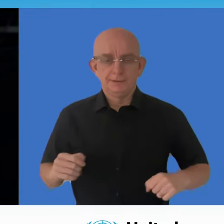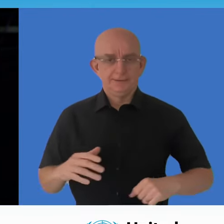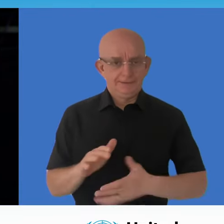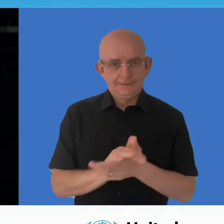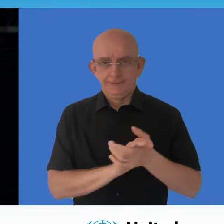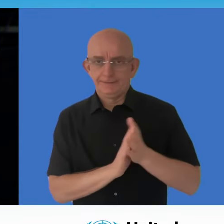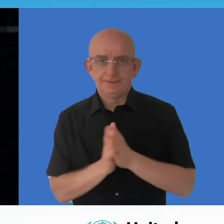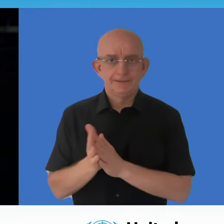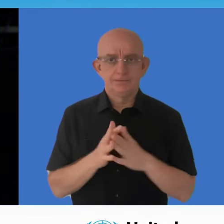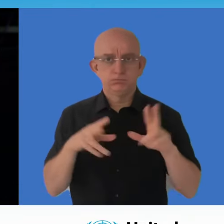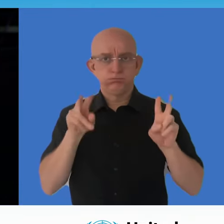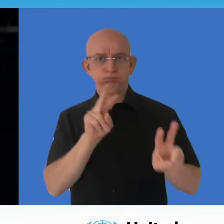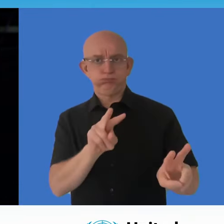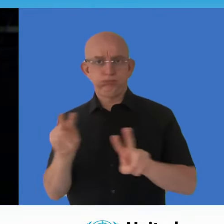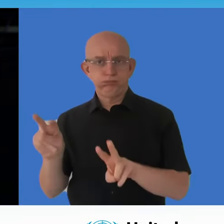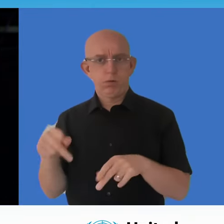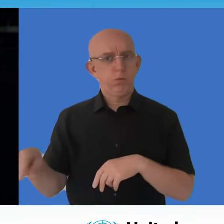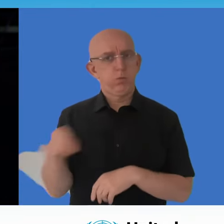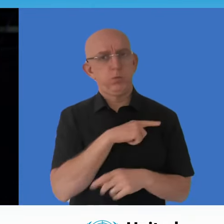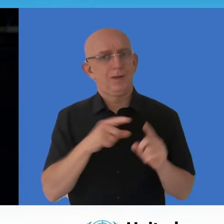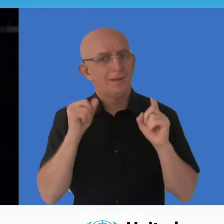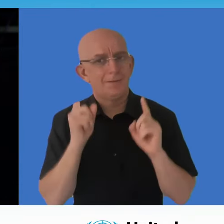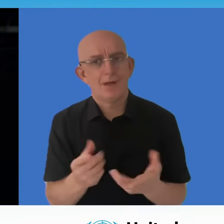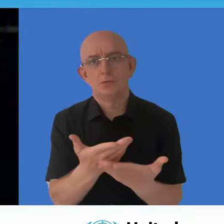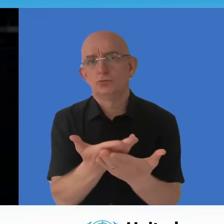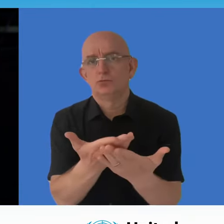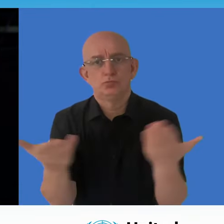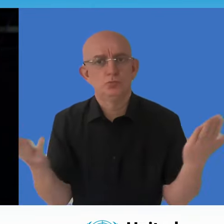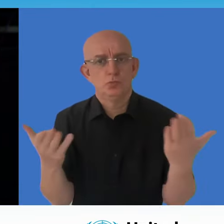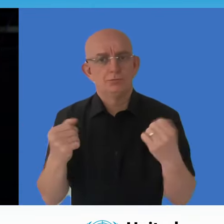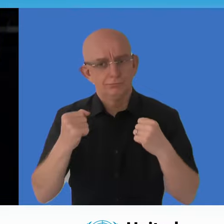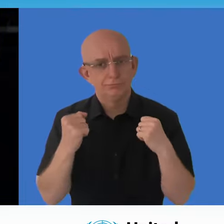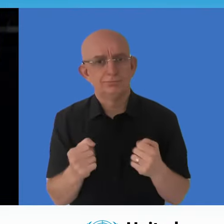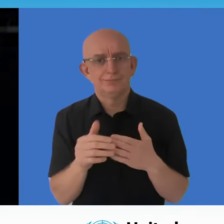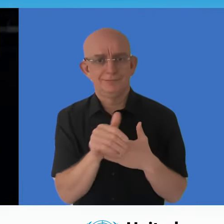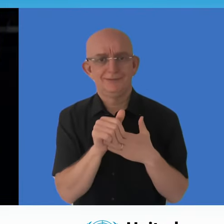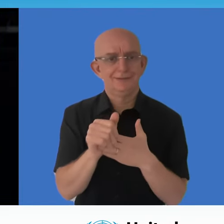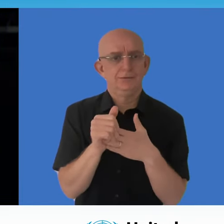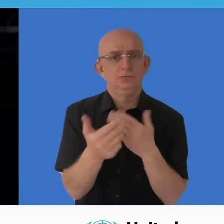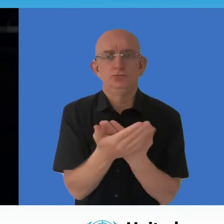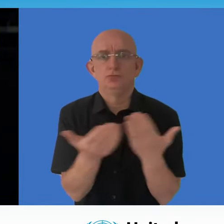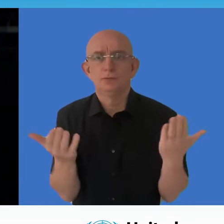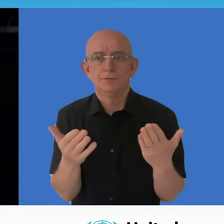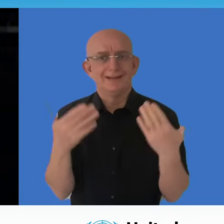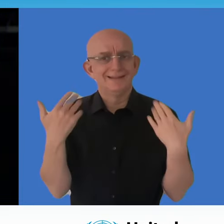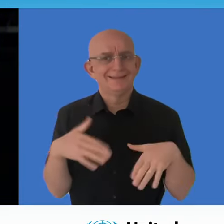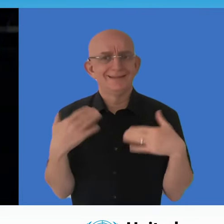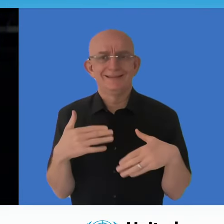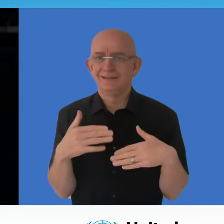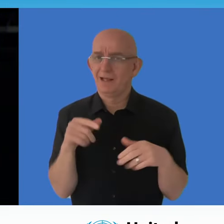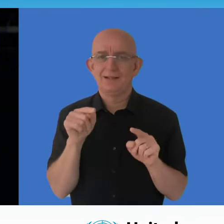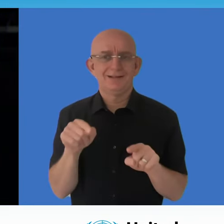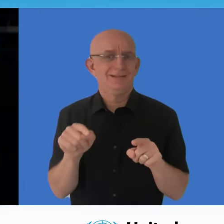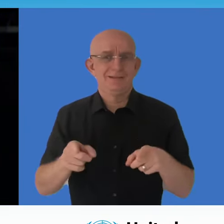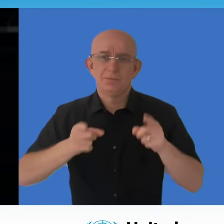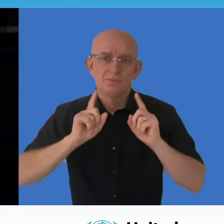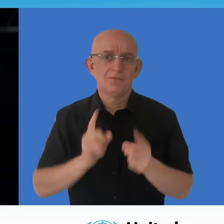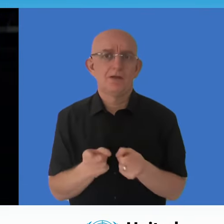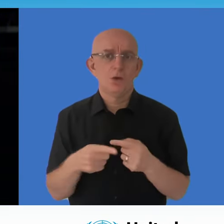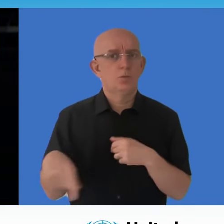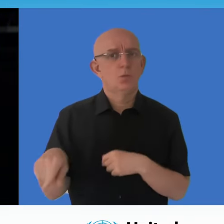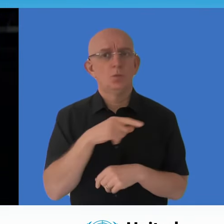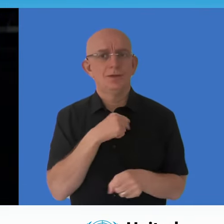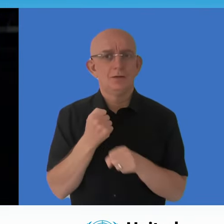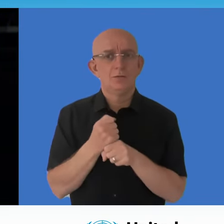leadership and your vision more than ever as we work towards a future that is more